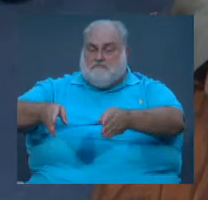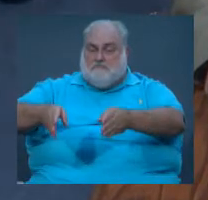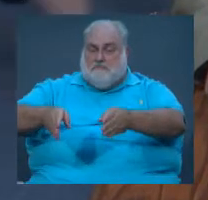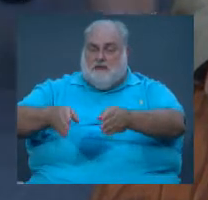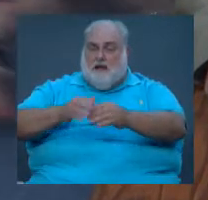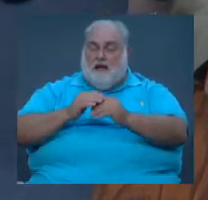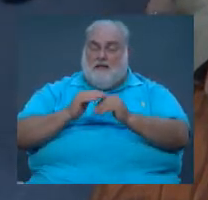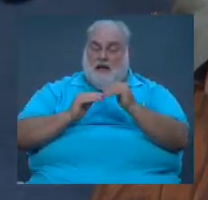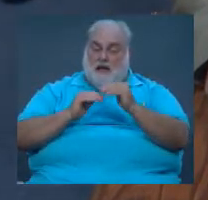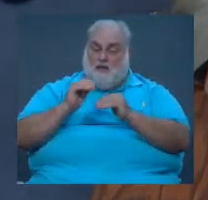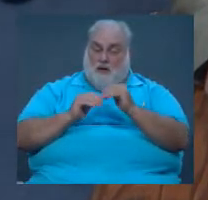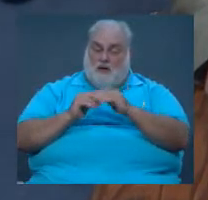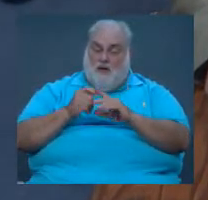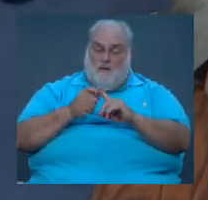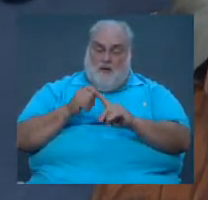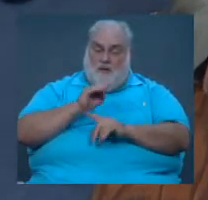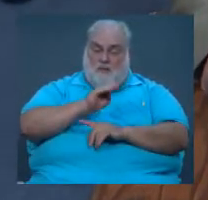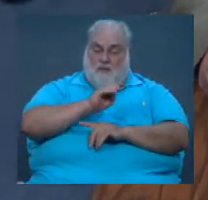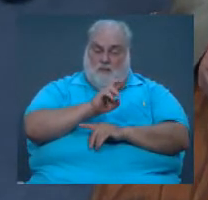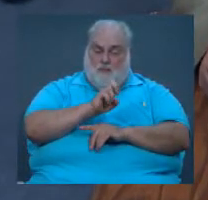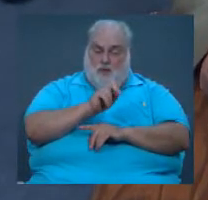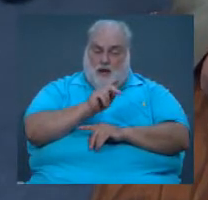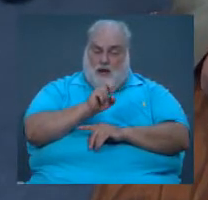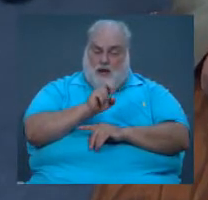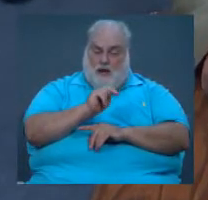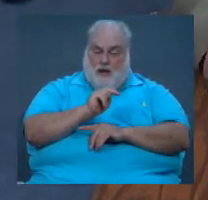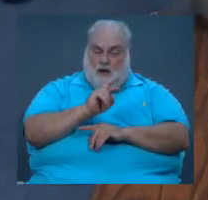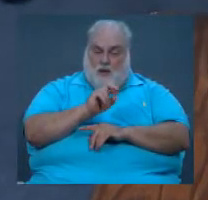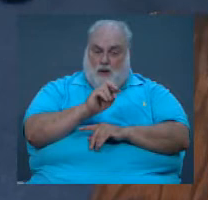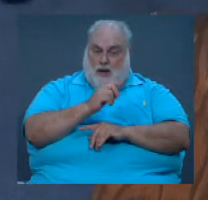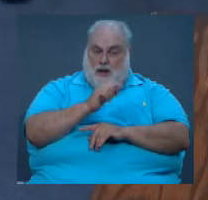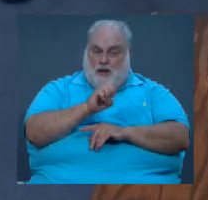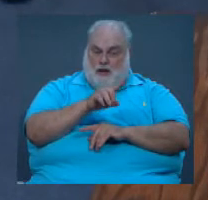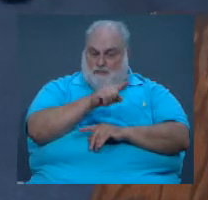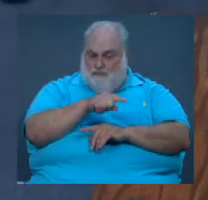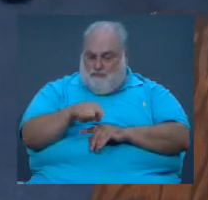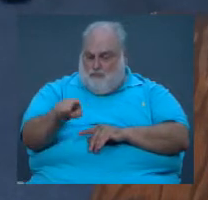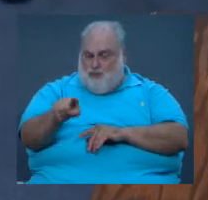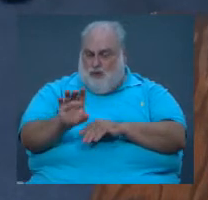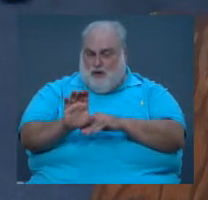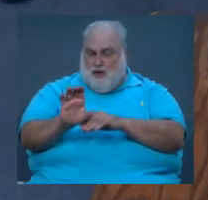a sidewalk from Breckenridge over to the church